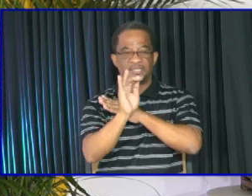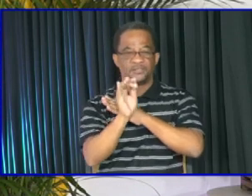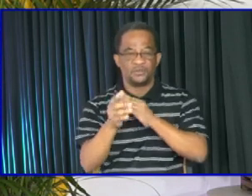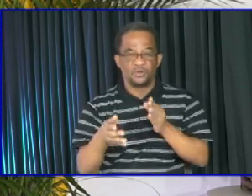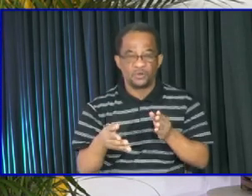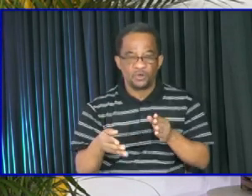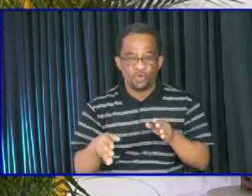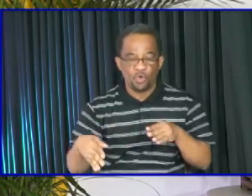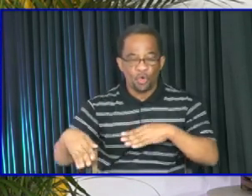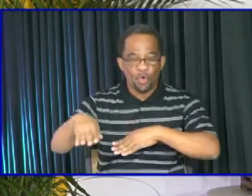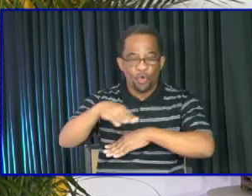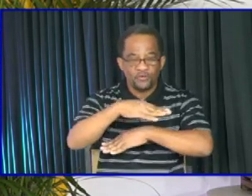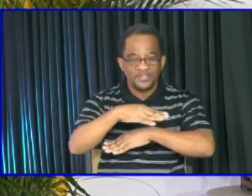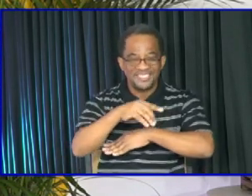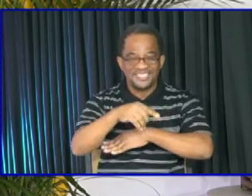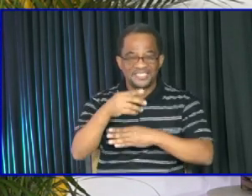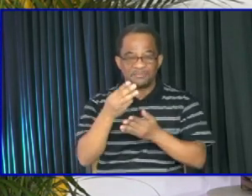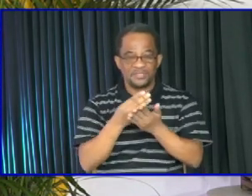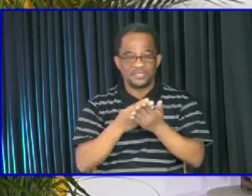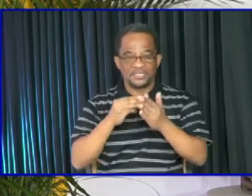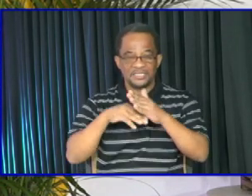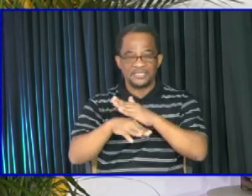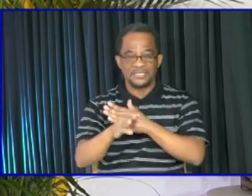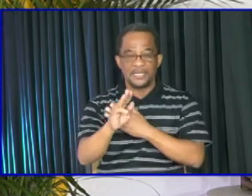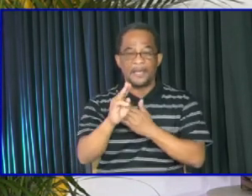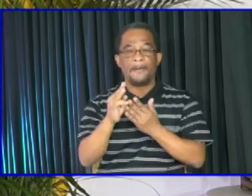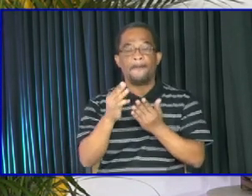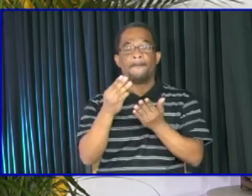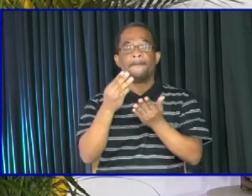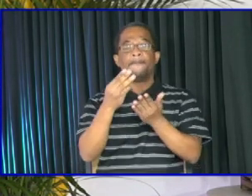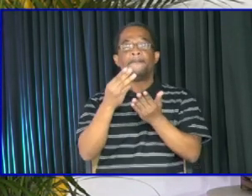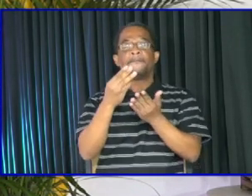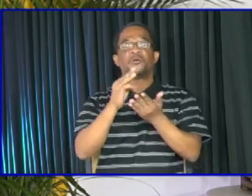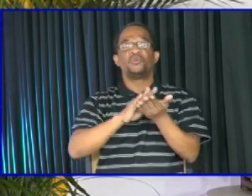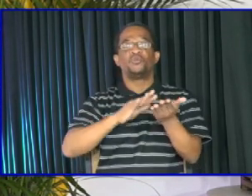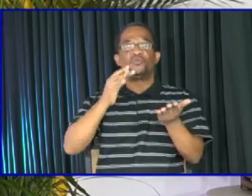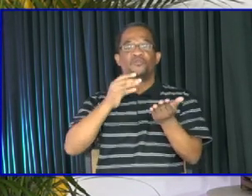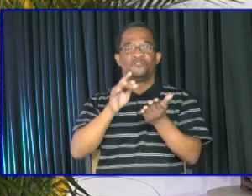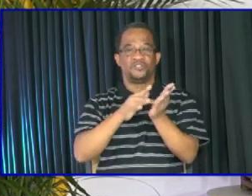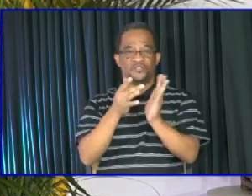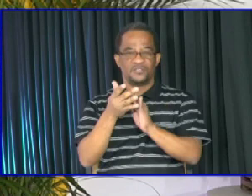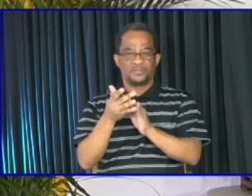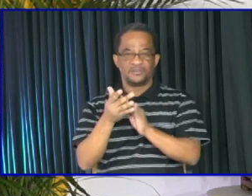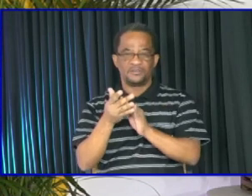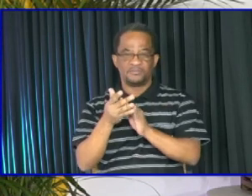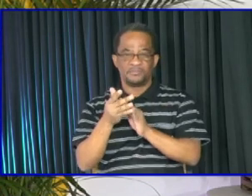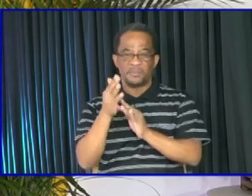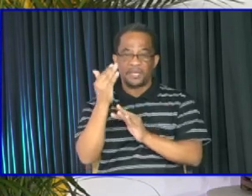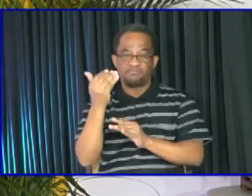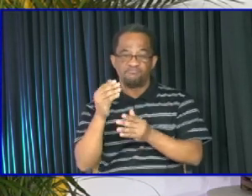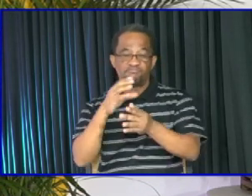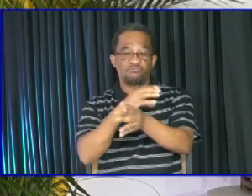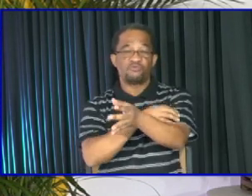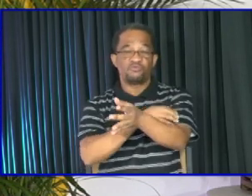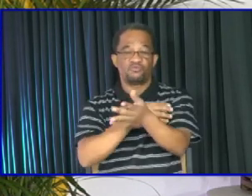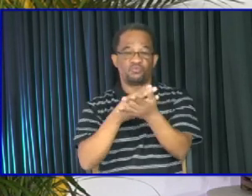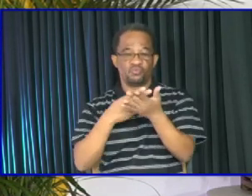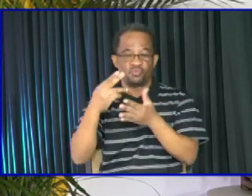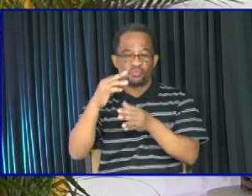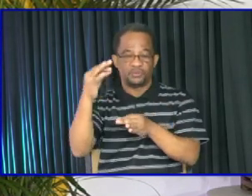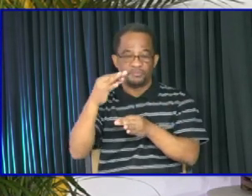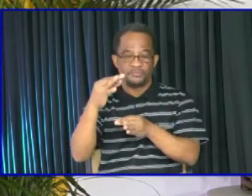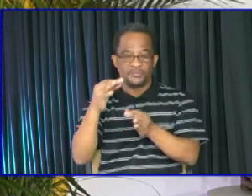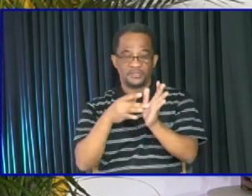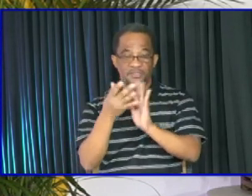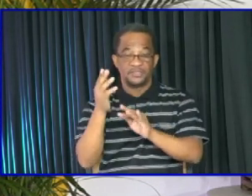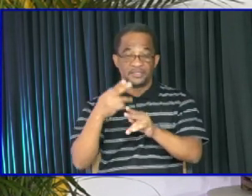message in the glory of Jesus and attend it by the power of your Holy Spirit. In Jesus' name